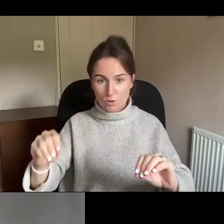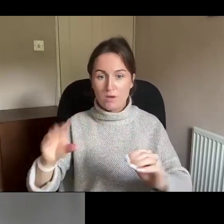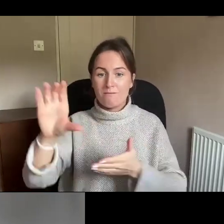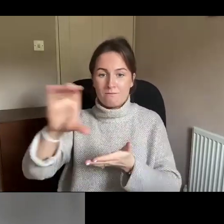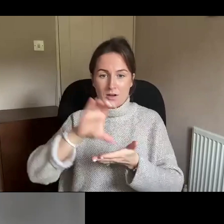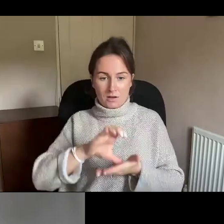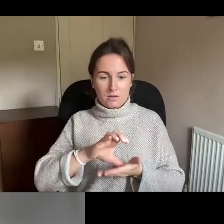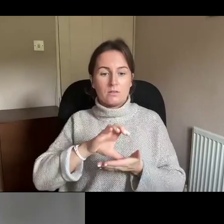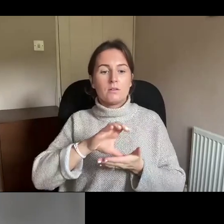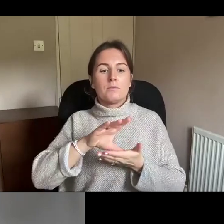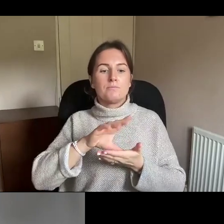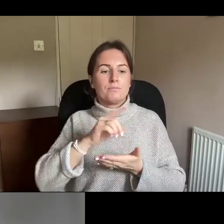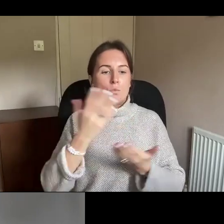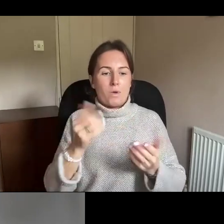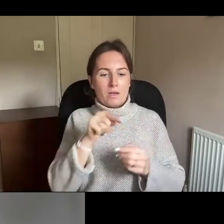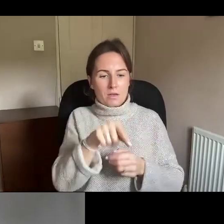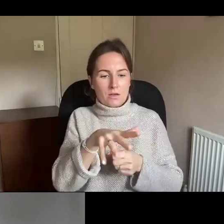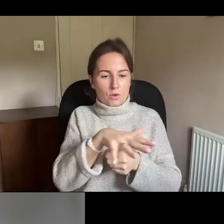postcode at the moment.